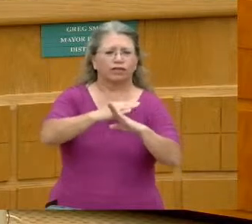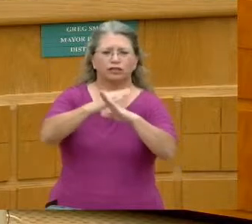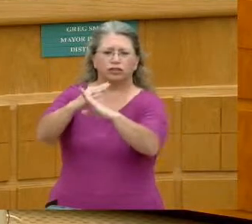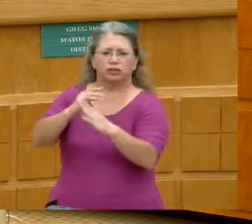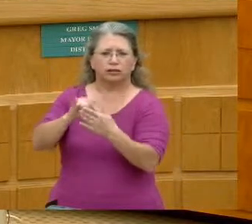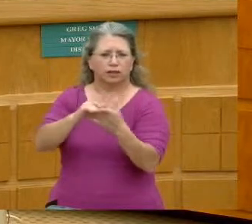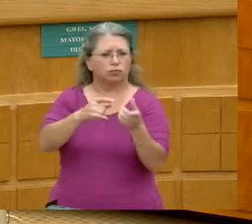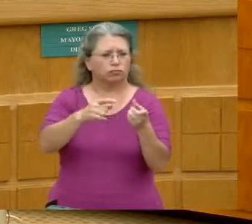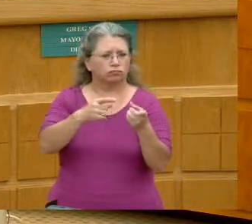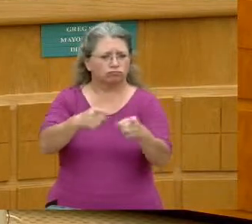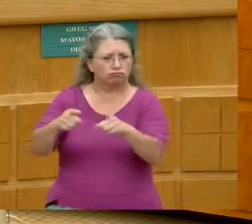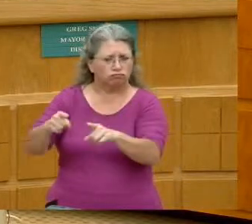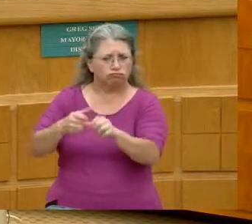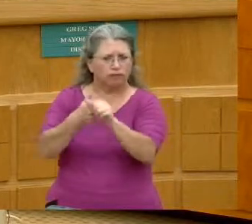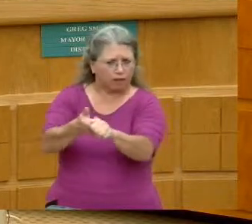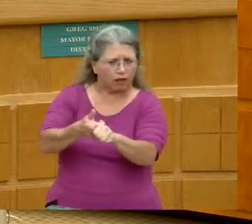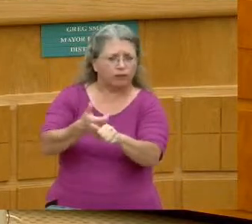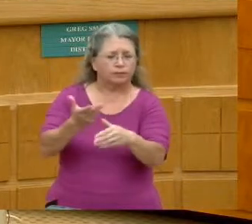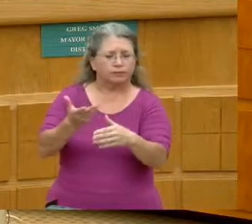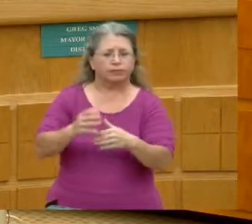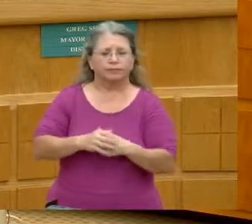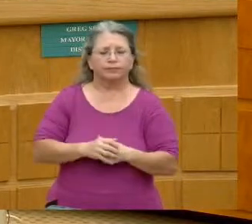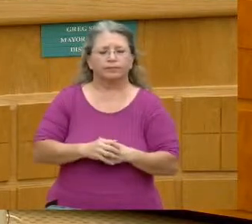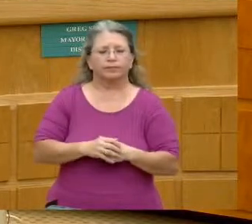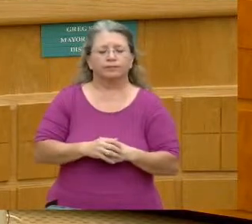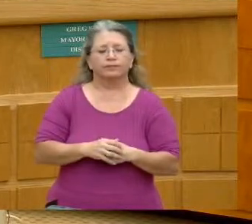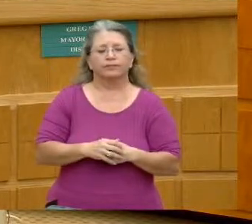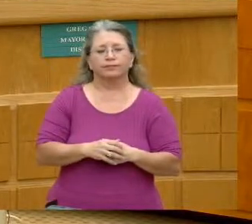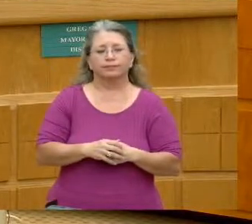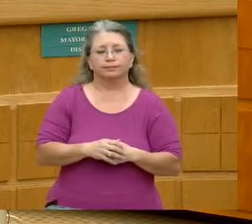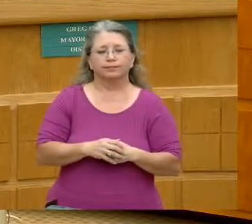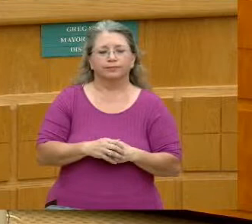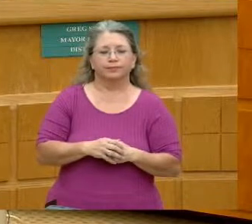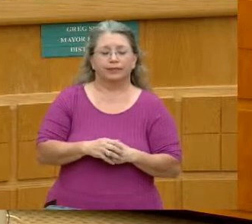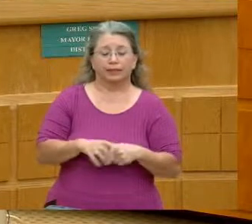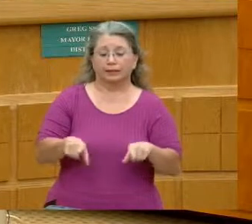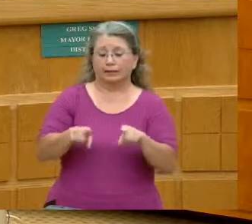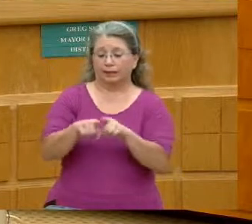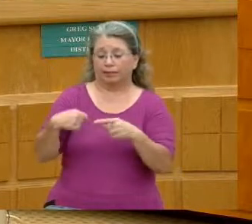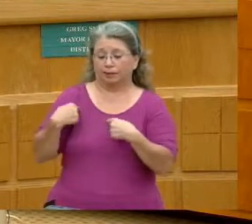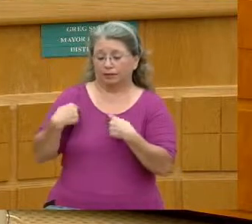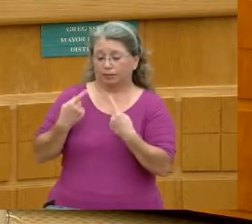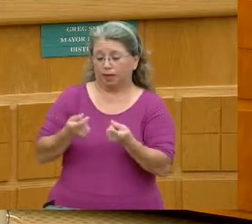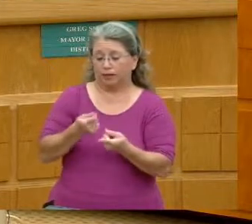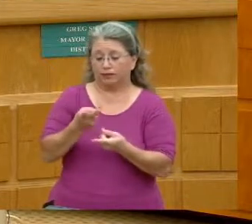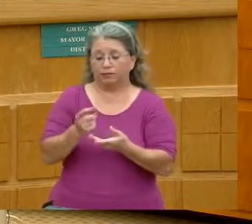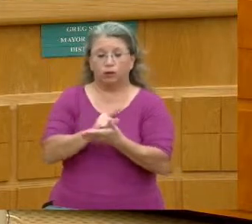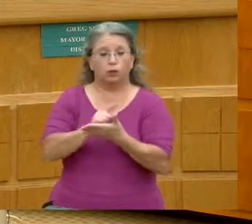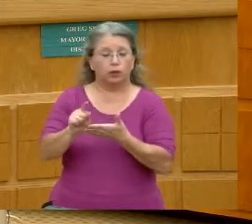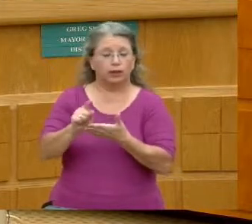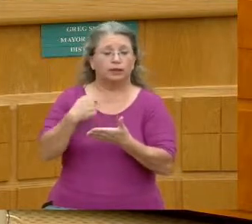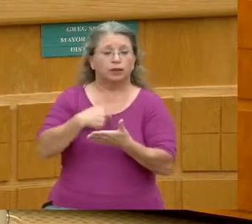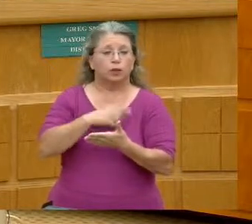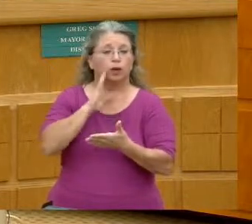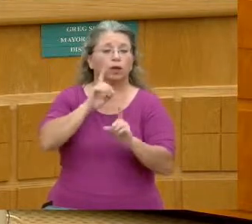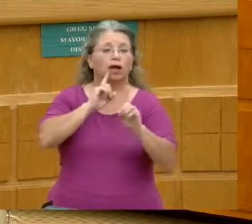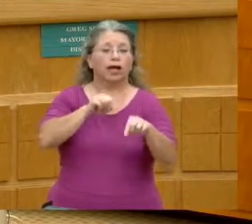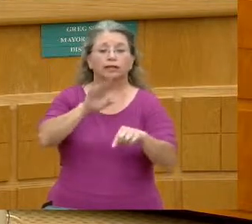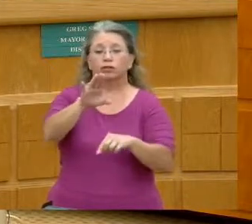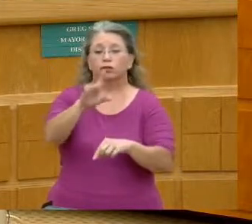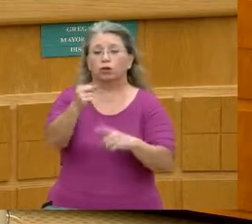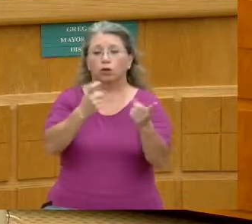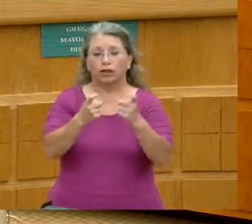pandemic. Today, as for the past few of these presentations, we're going to answer questions that you pose on Facebook